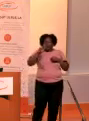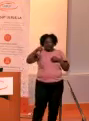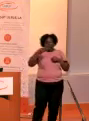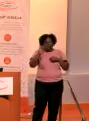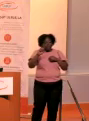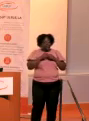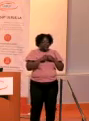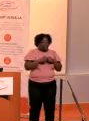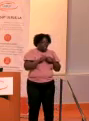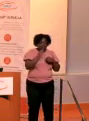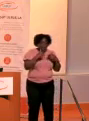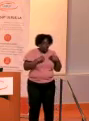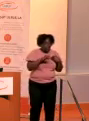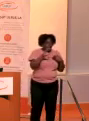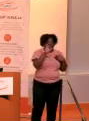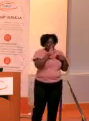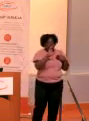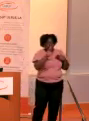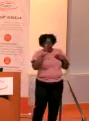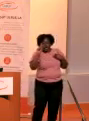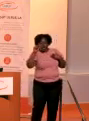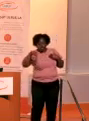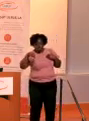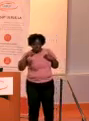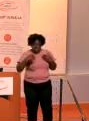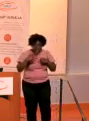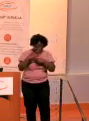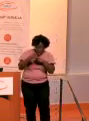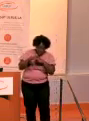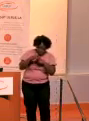for C1q, is this early lupus nephritis?